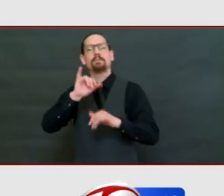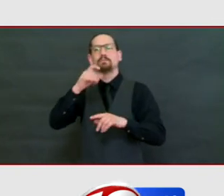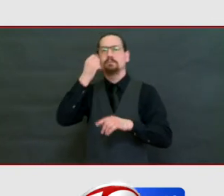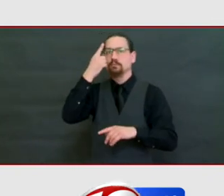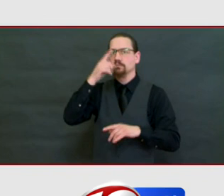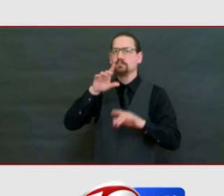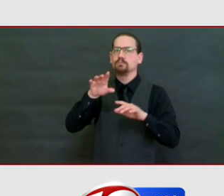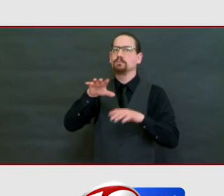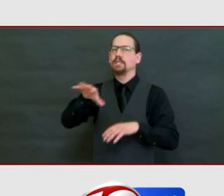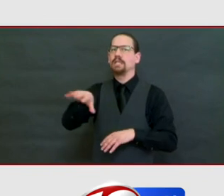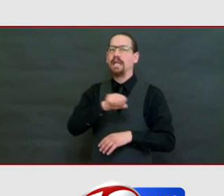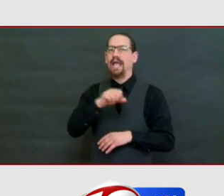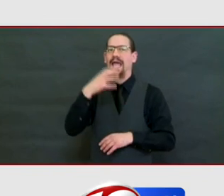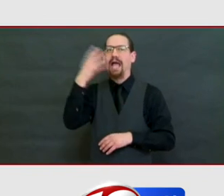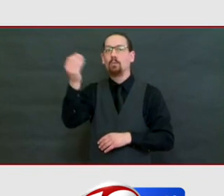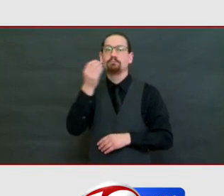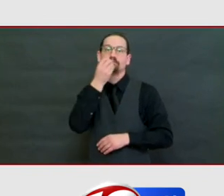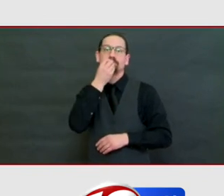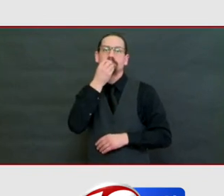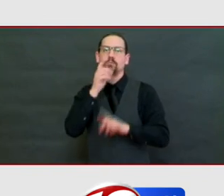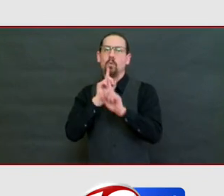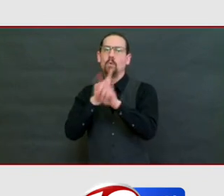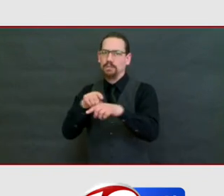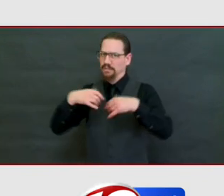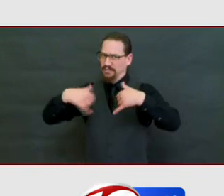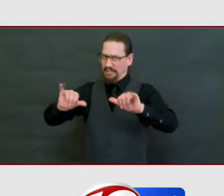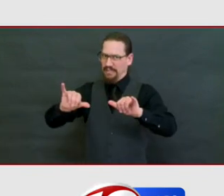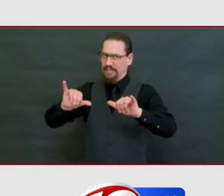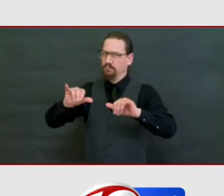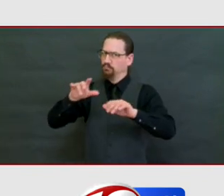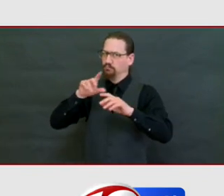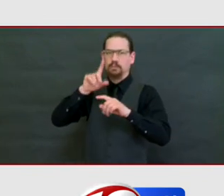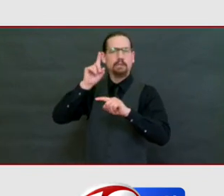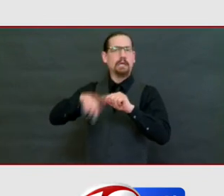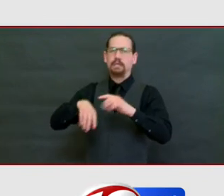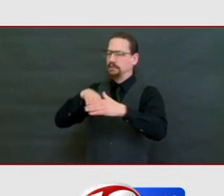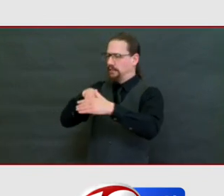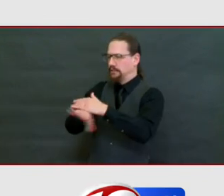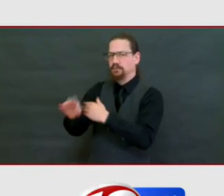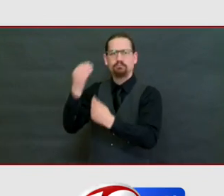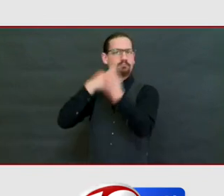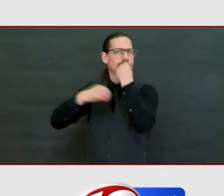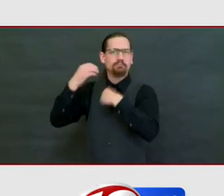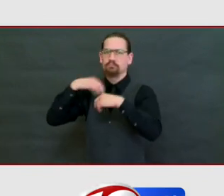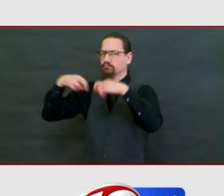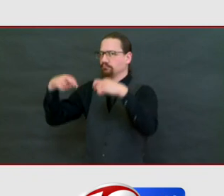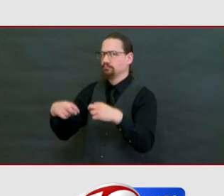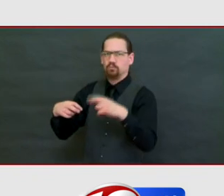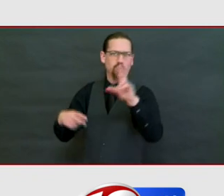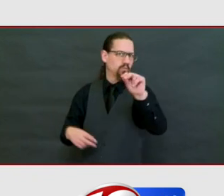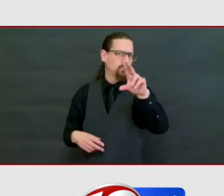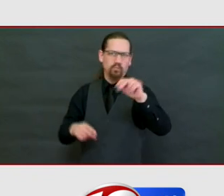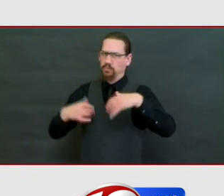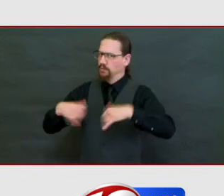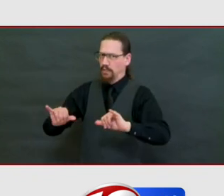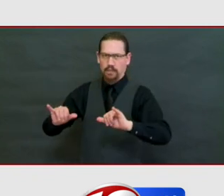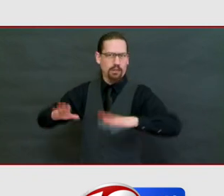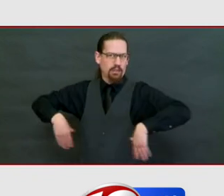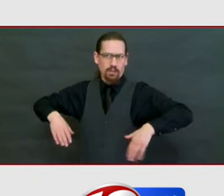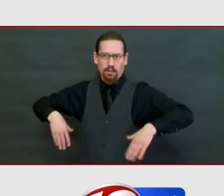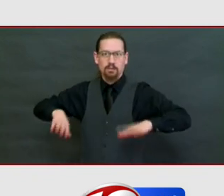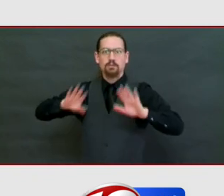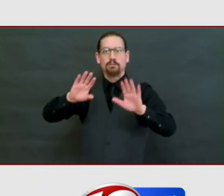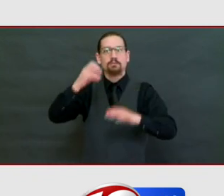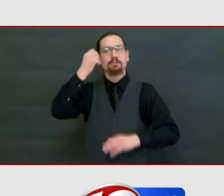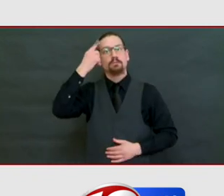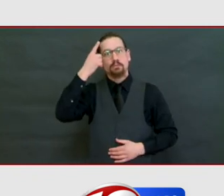and delivery. But towards the end of phase one, we might start to work with restaurants to pilot options